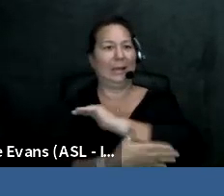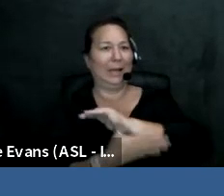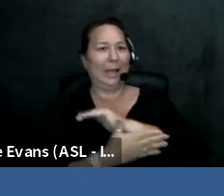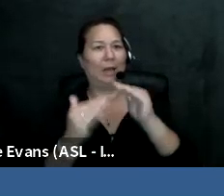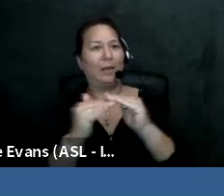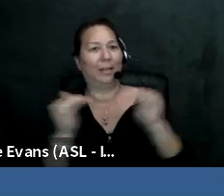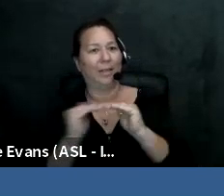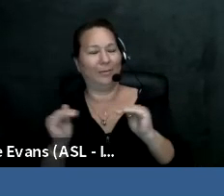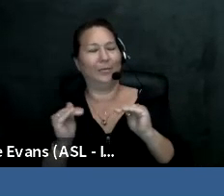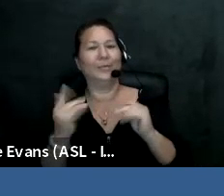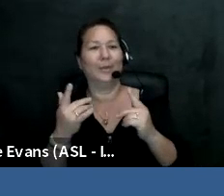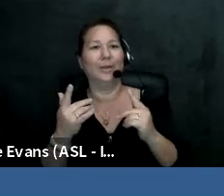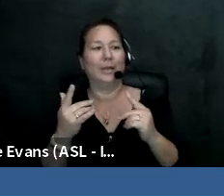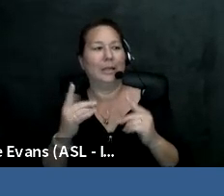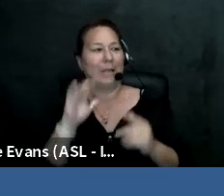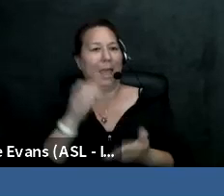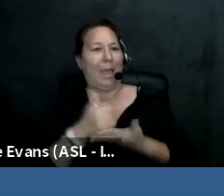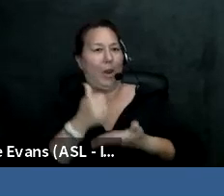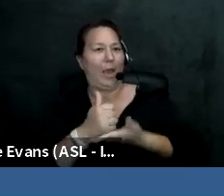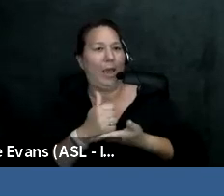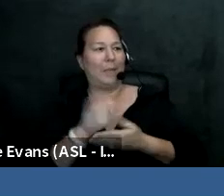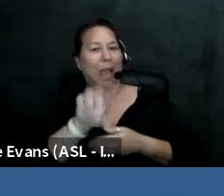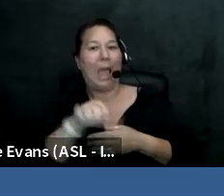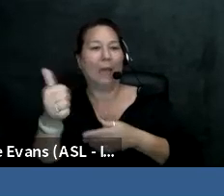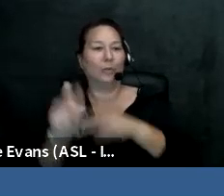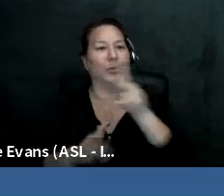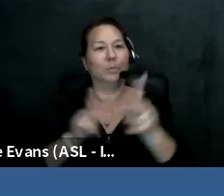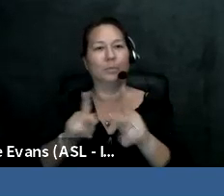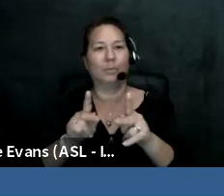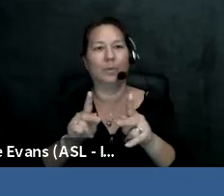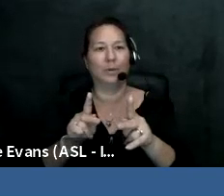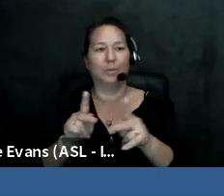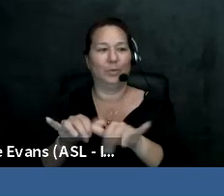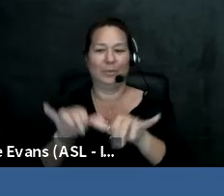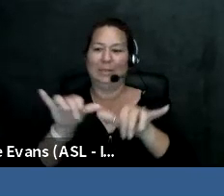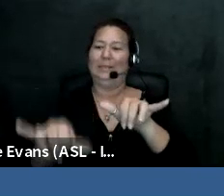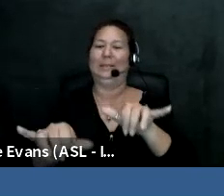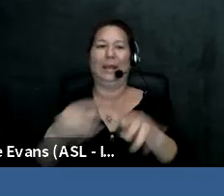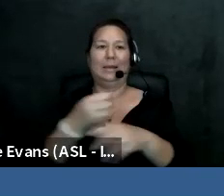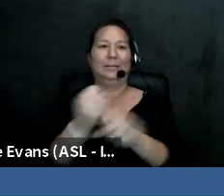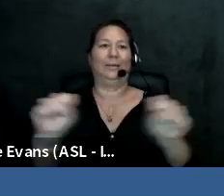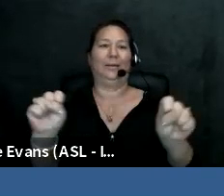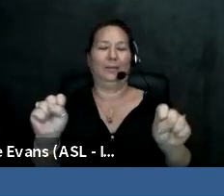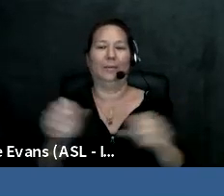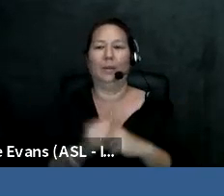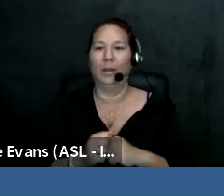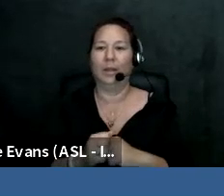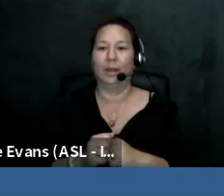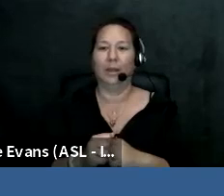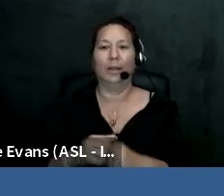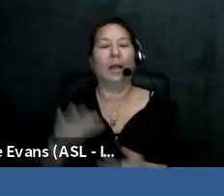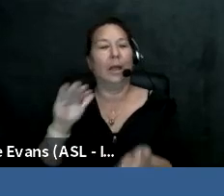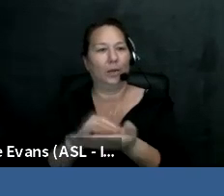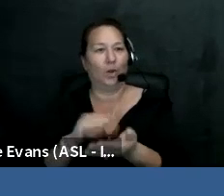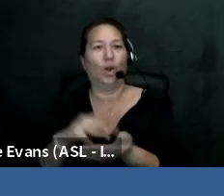help others be safe, and to I'll speak for myself, and I'm sure Dr. Moss, we thank you